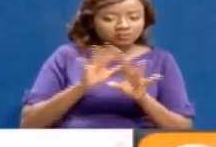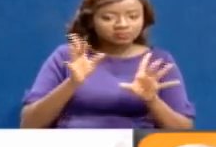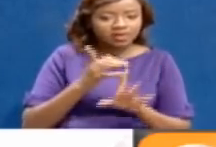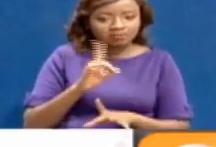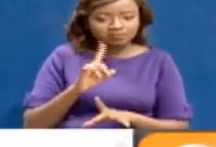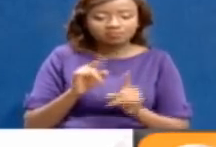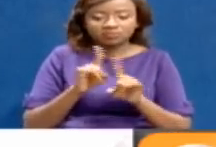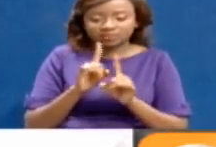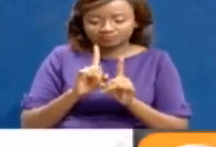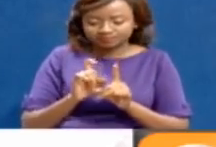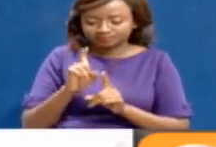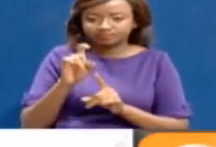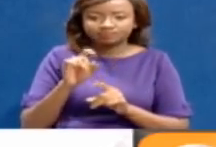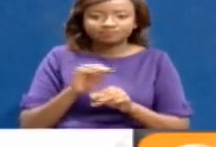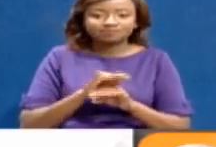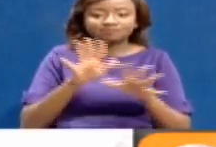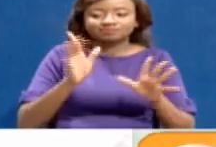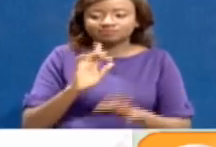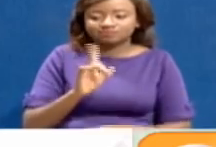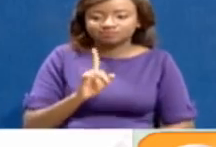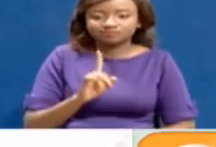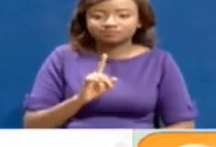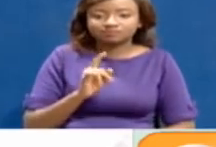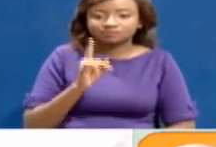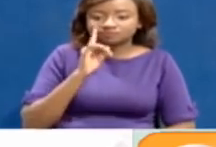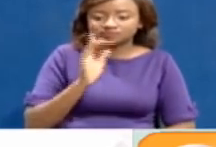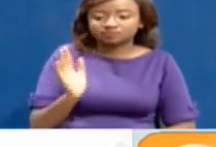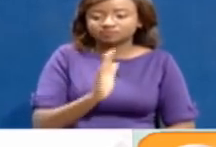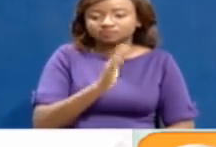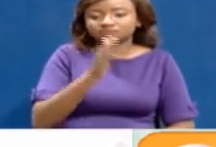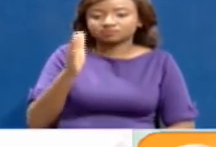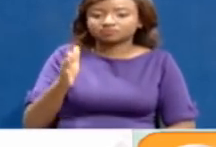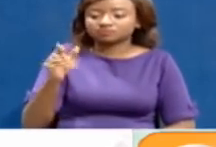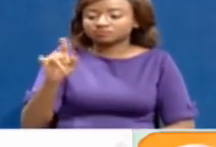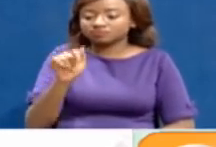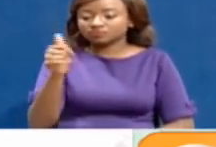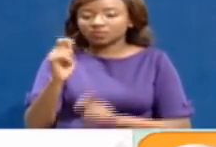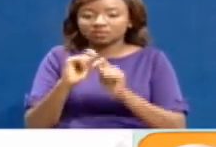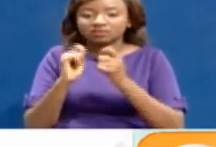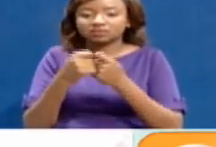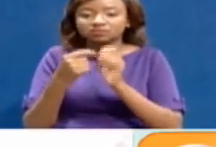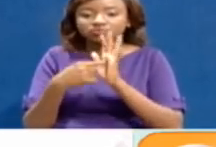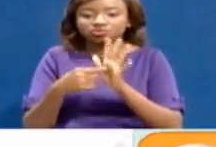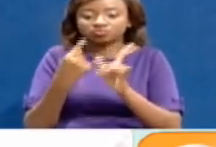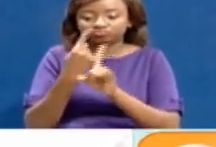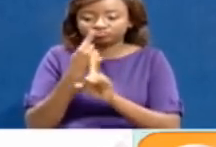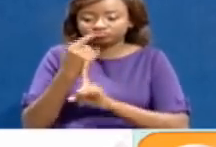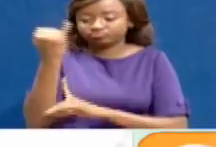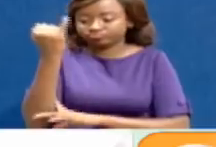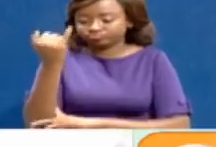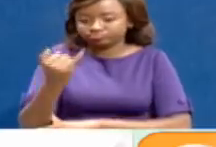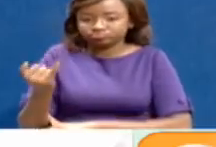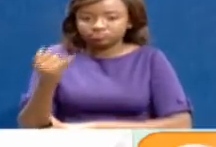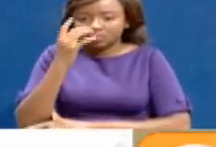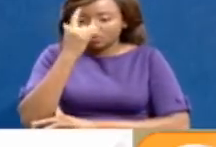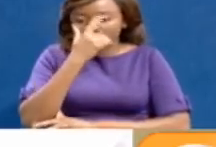or bacteria in public spaces. In the next room, members of the Gearbox Training Academy showcase different designs of